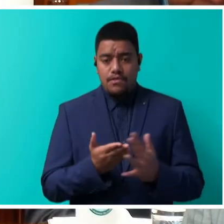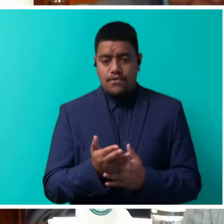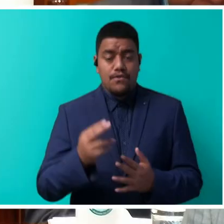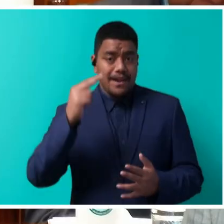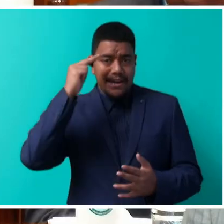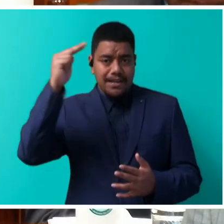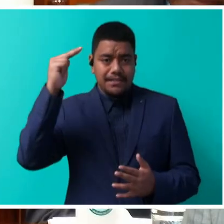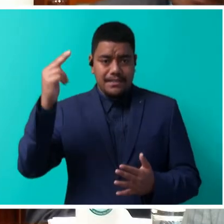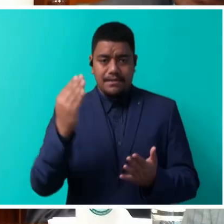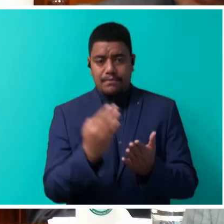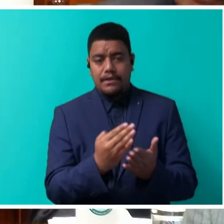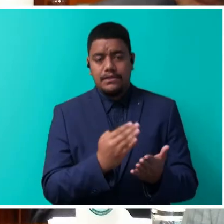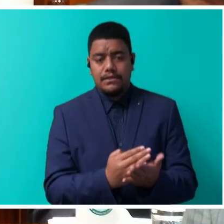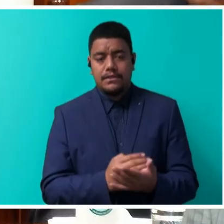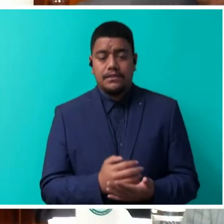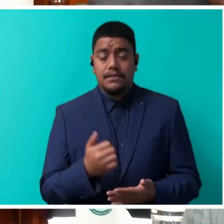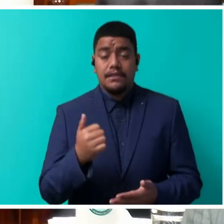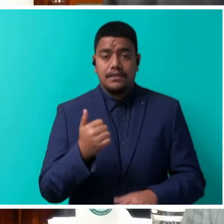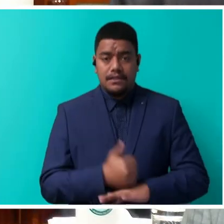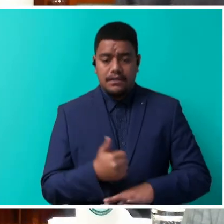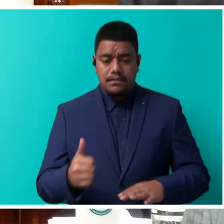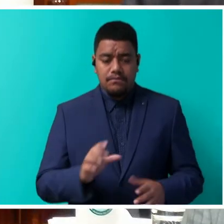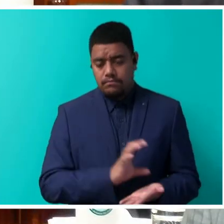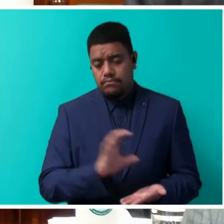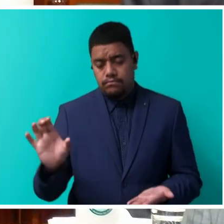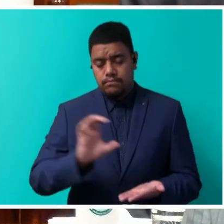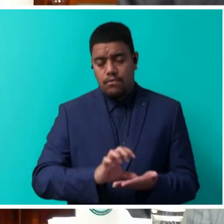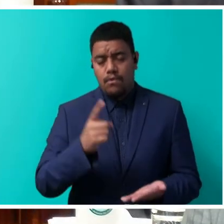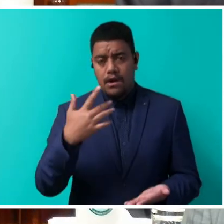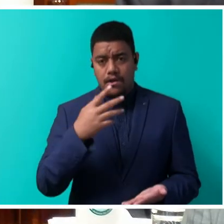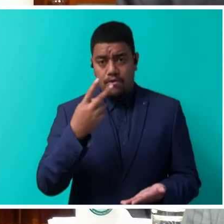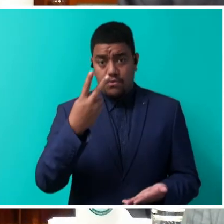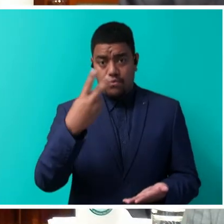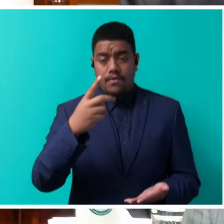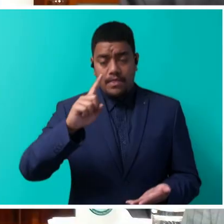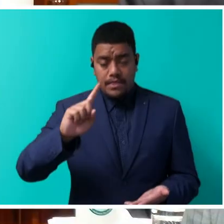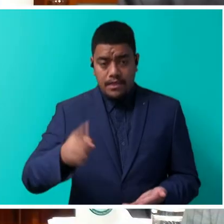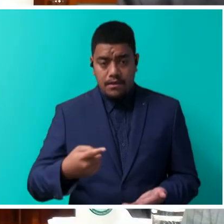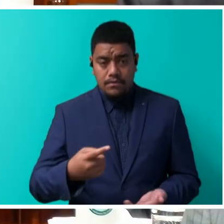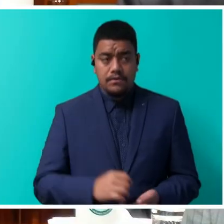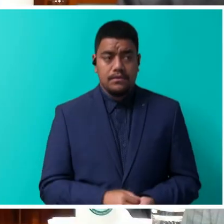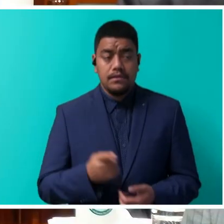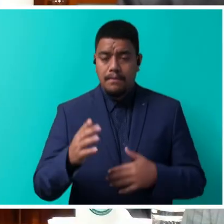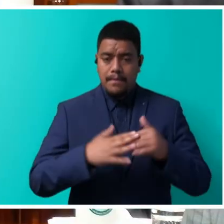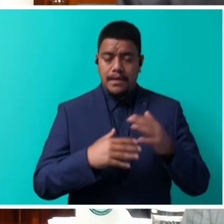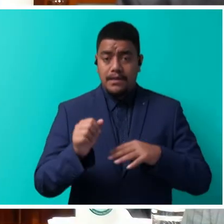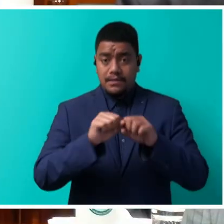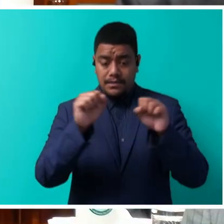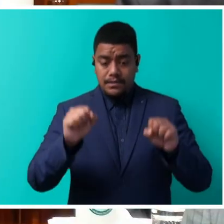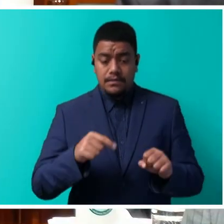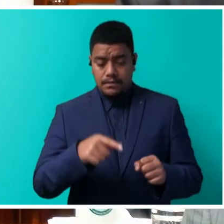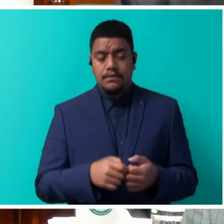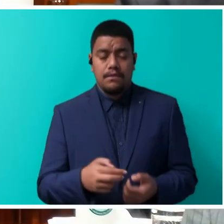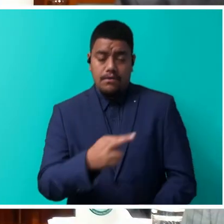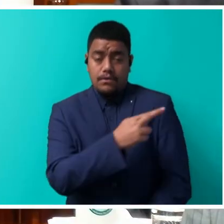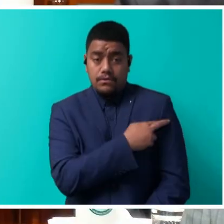budget. The government's allocation of $112,500 reflects a commitment to rebuilding a system that is culturally